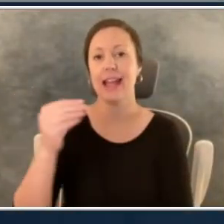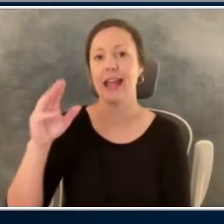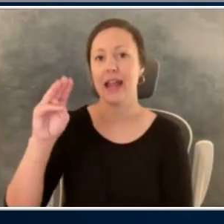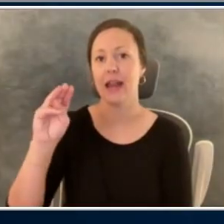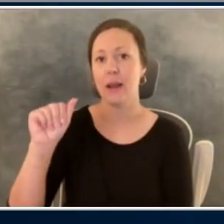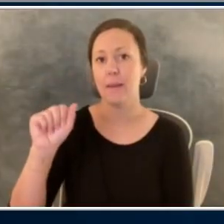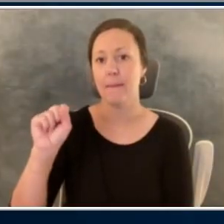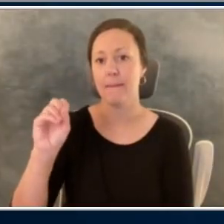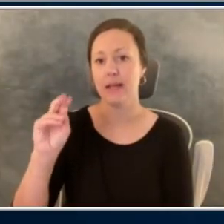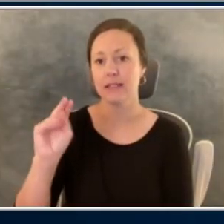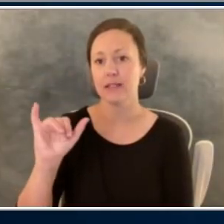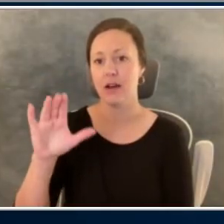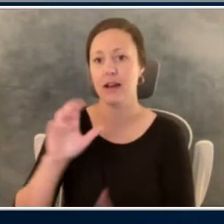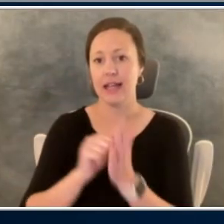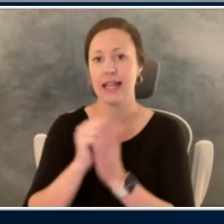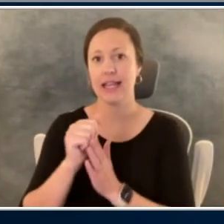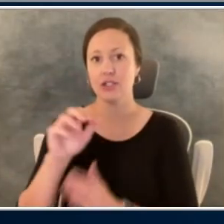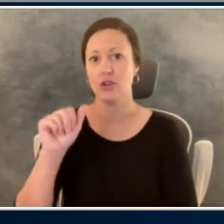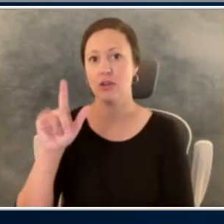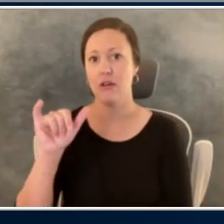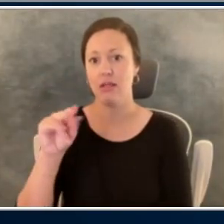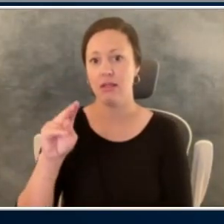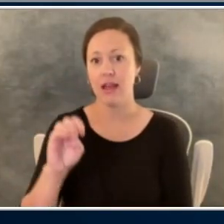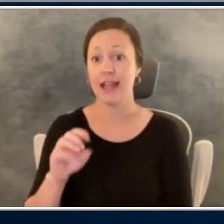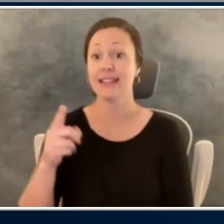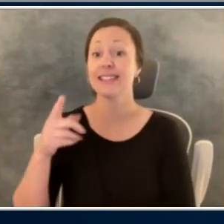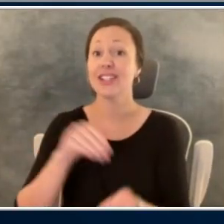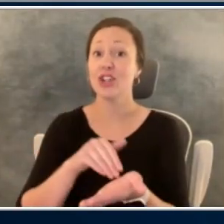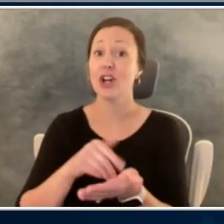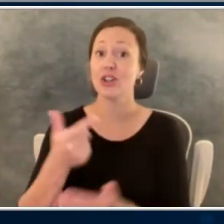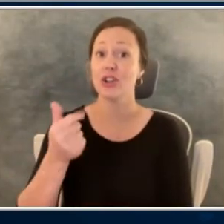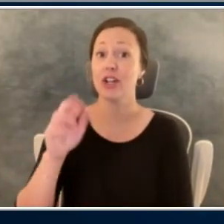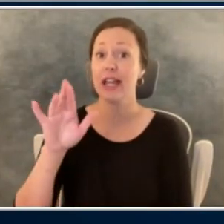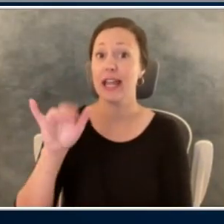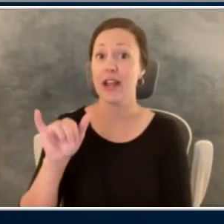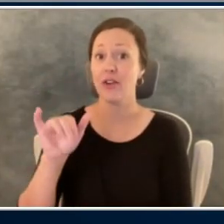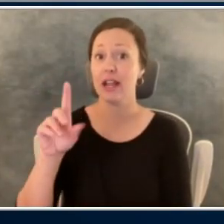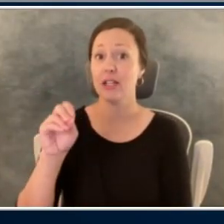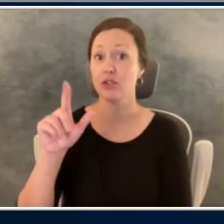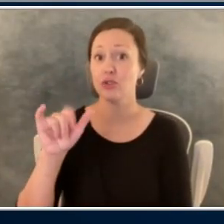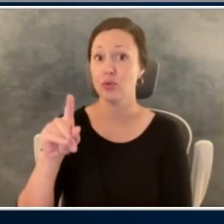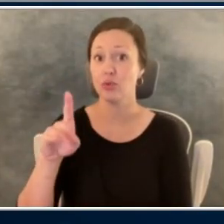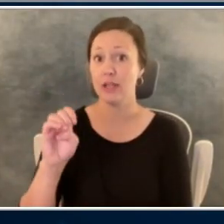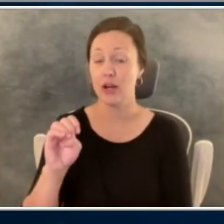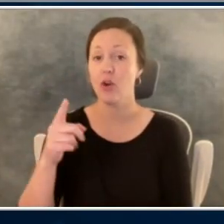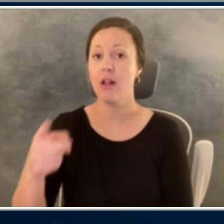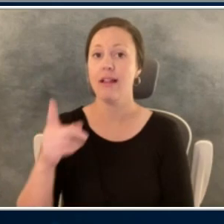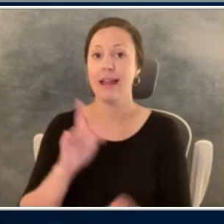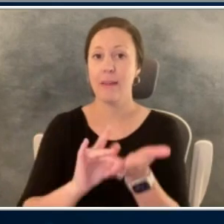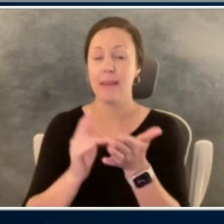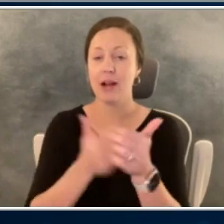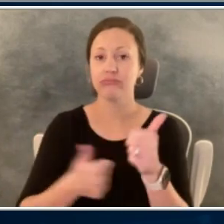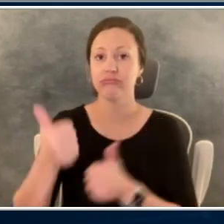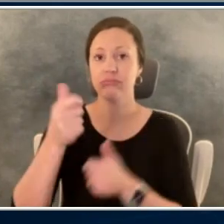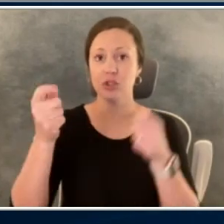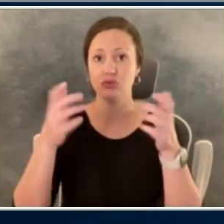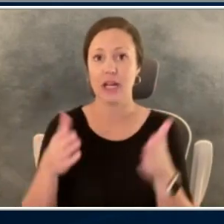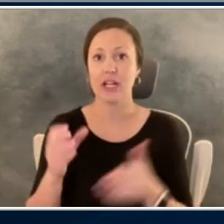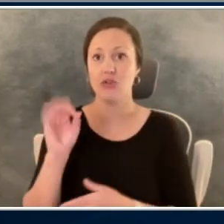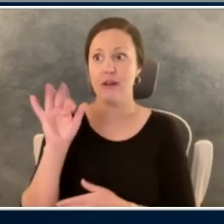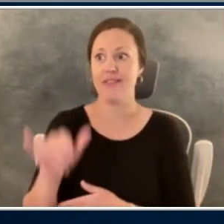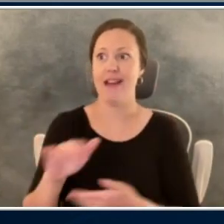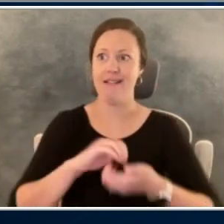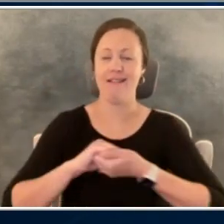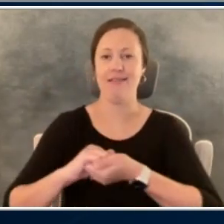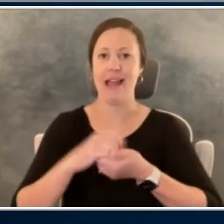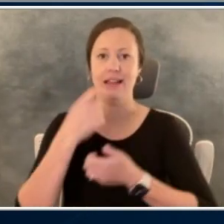us now is Dr. Gary Doolittle, skin cancer expert and the medical director of the Masonic Cancer Alliance. Dr. Doolittle, good